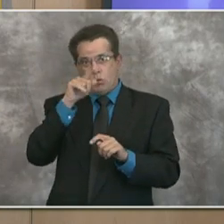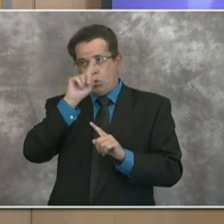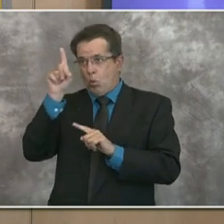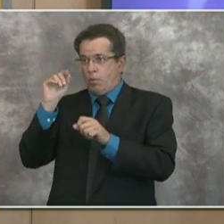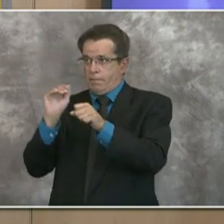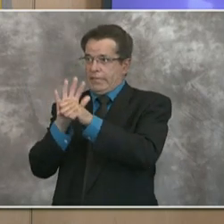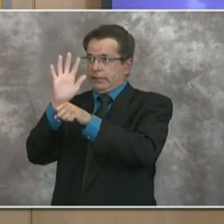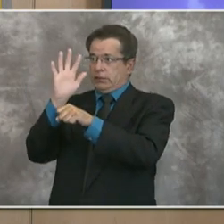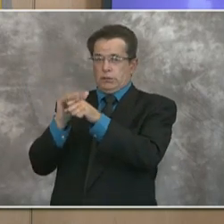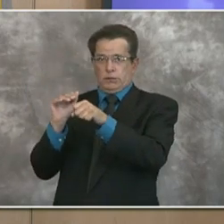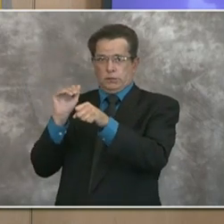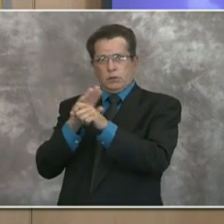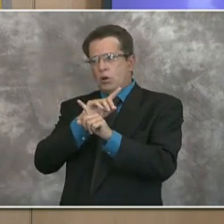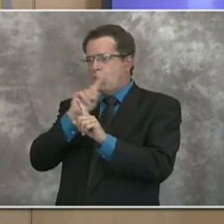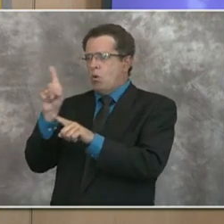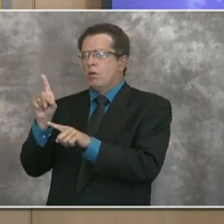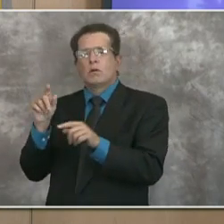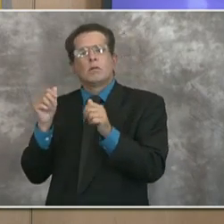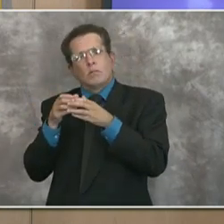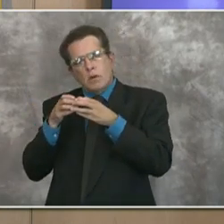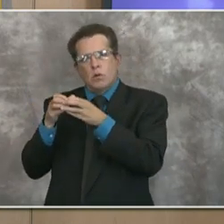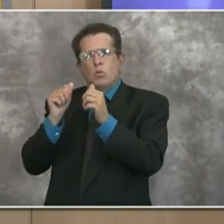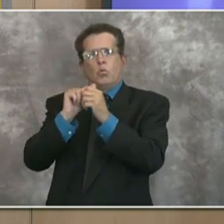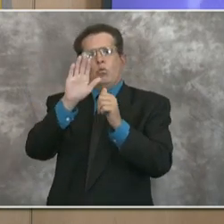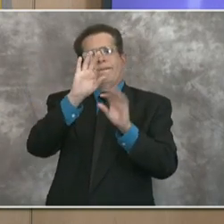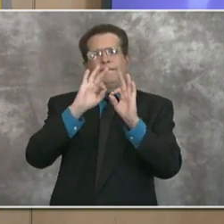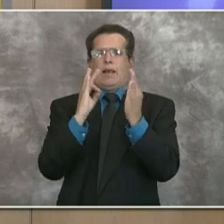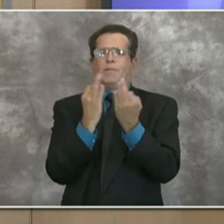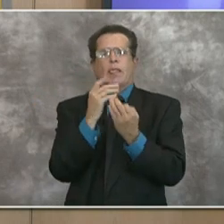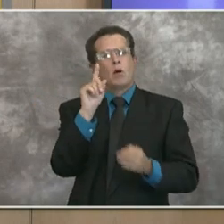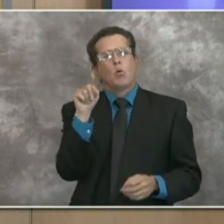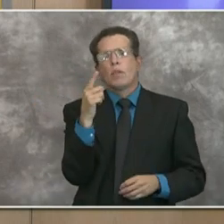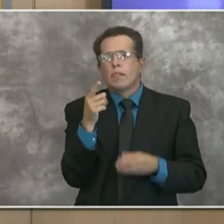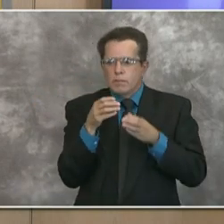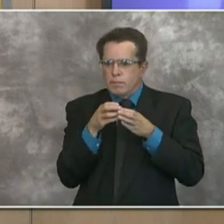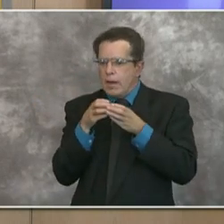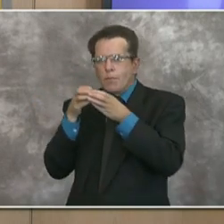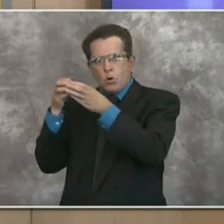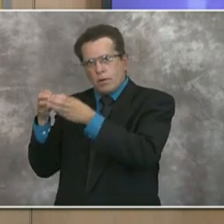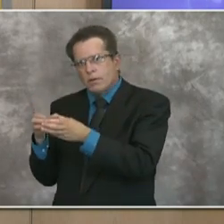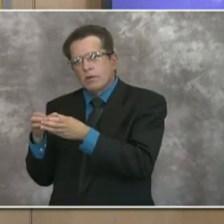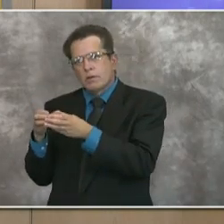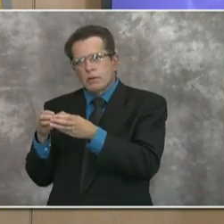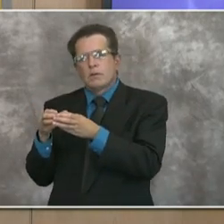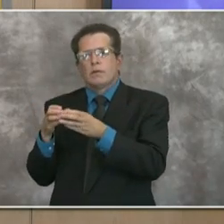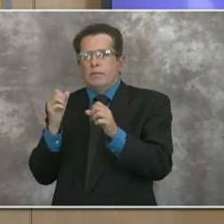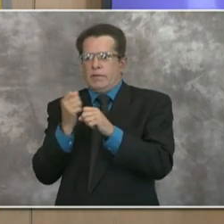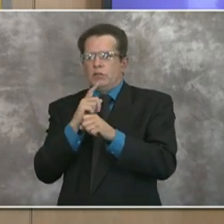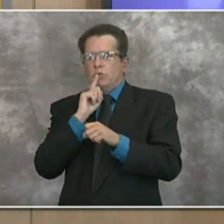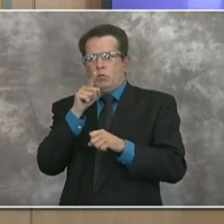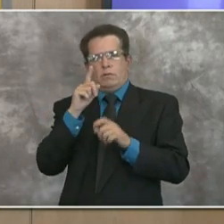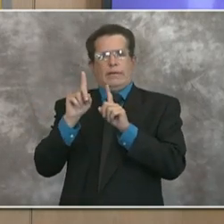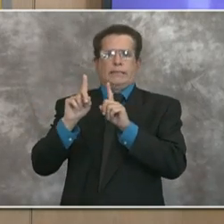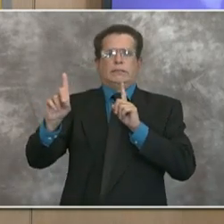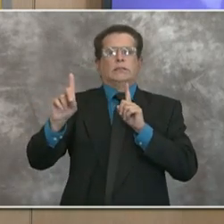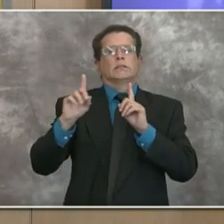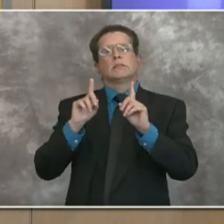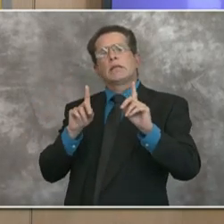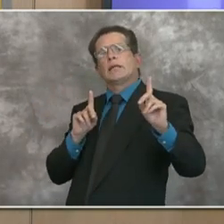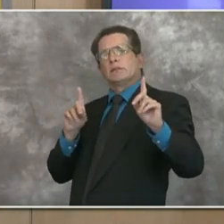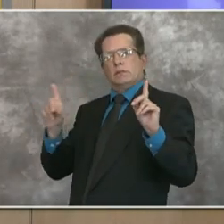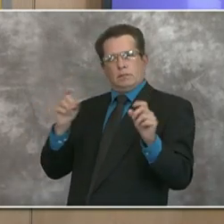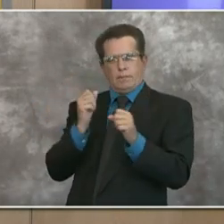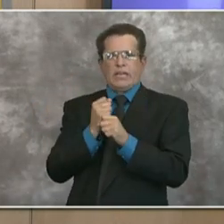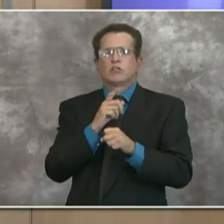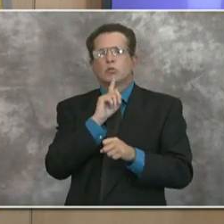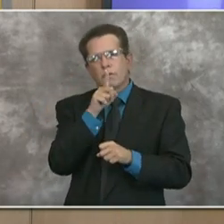you're only going to go out to that beach with members of your household. When you go out to that beach, you're going to make sure that you ensure physical distancing. We're going to make